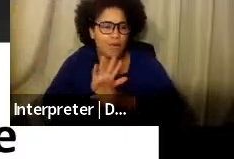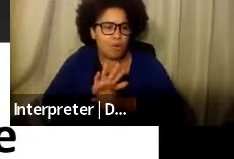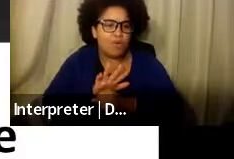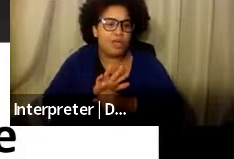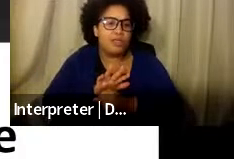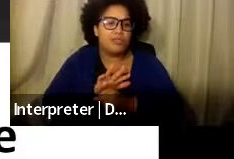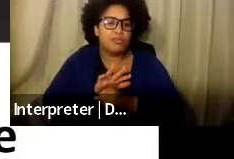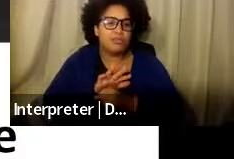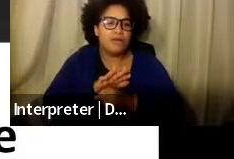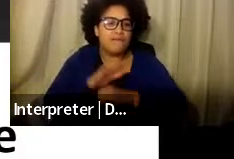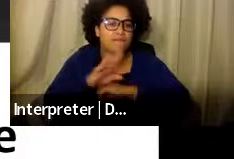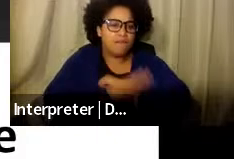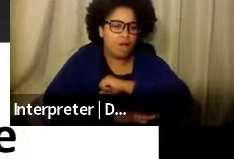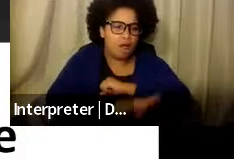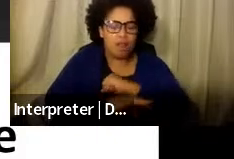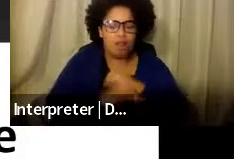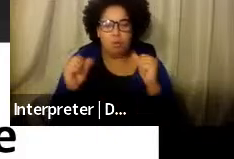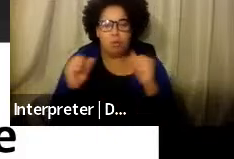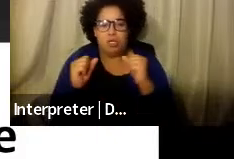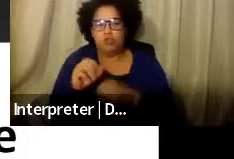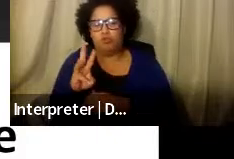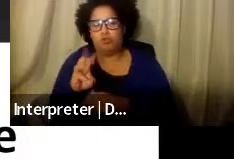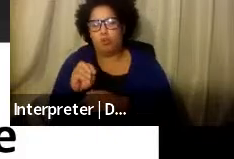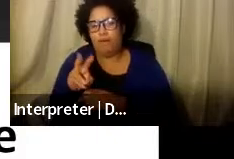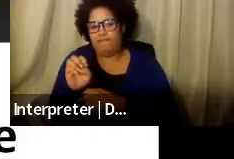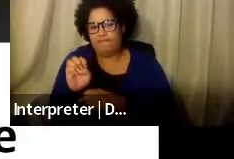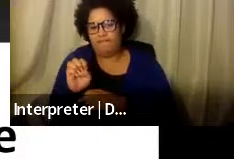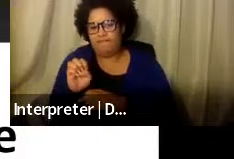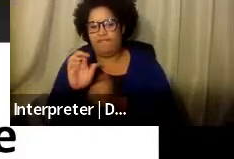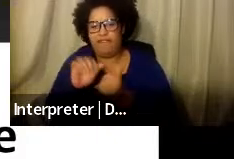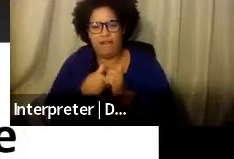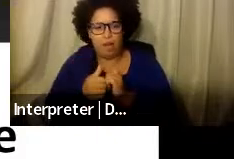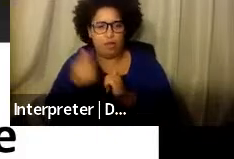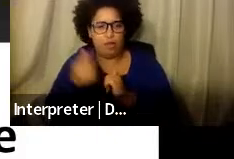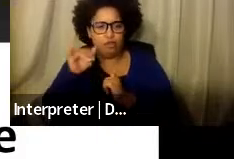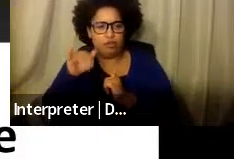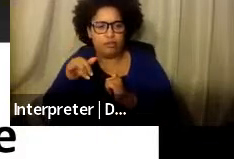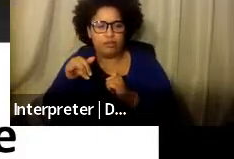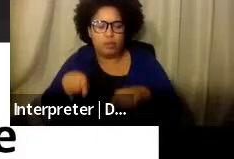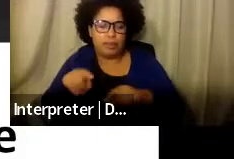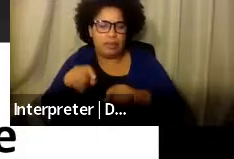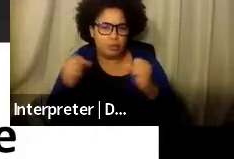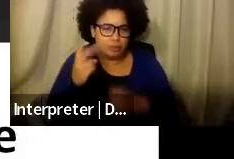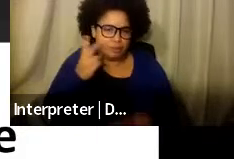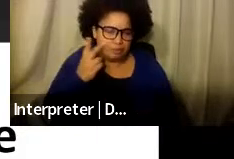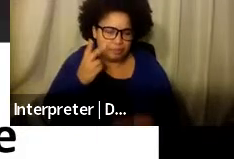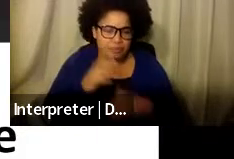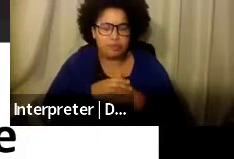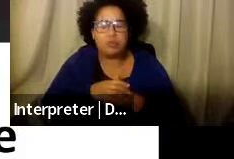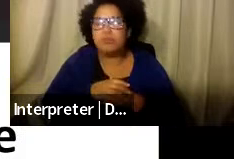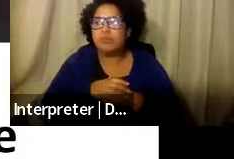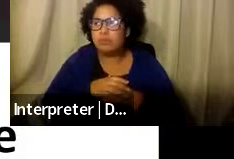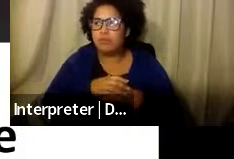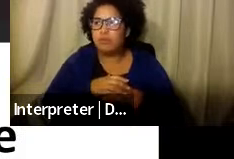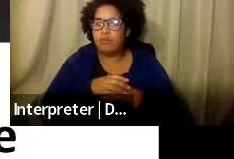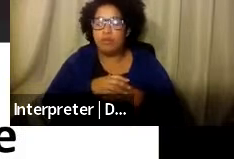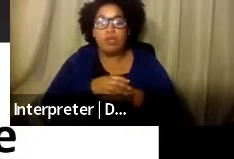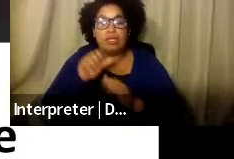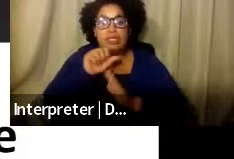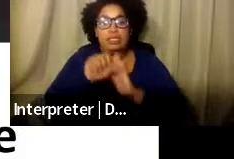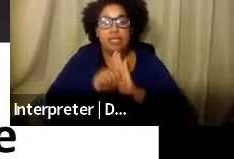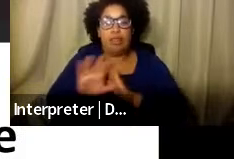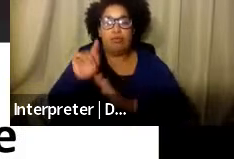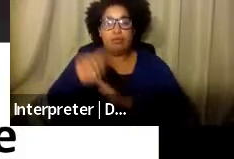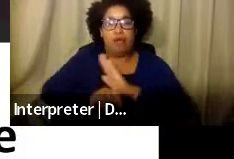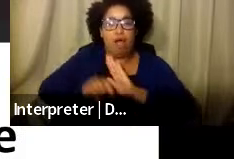wave. And we'll see how things go this winter. We do intend to align with the state's